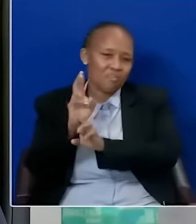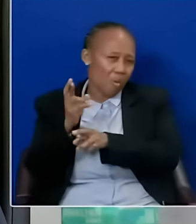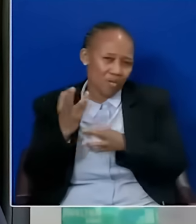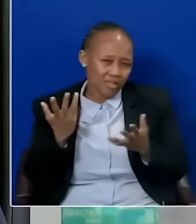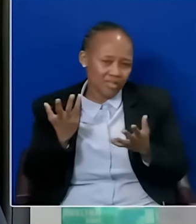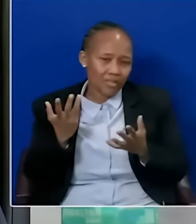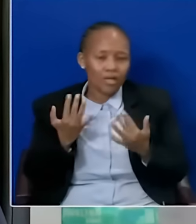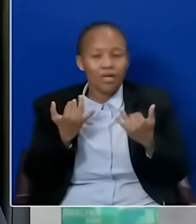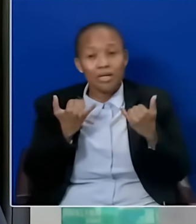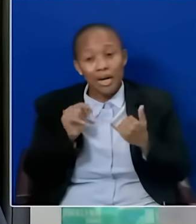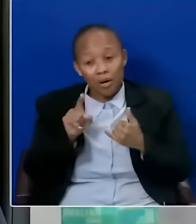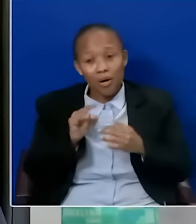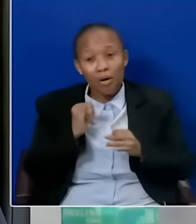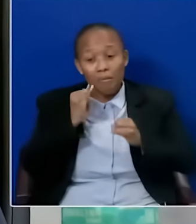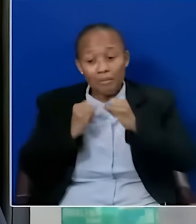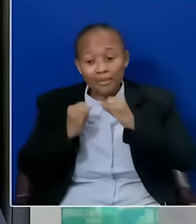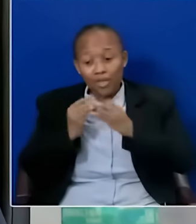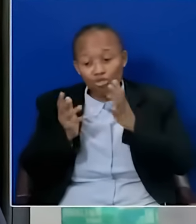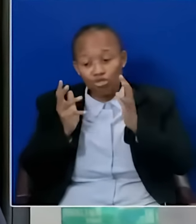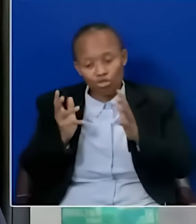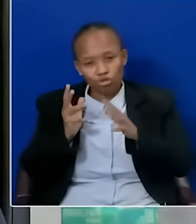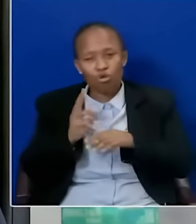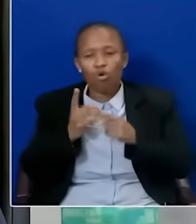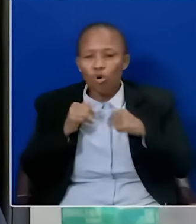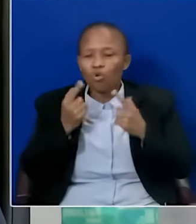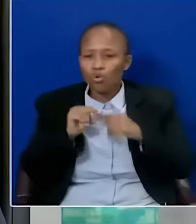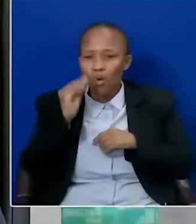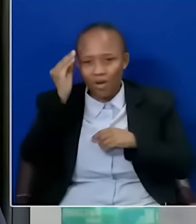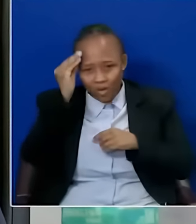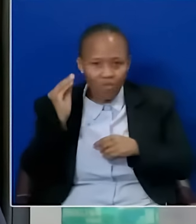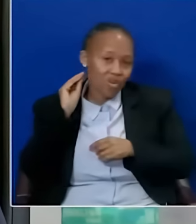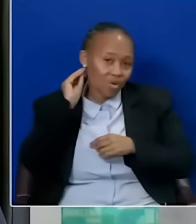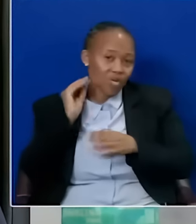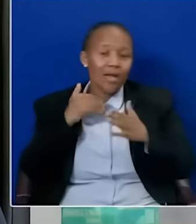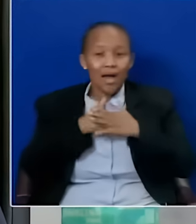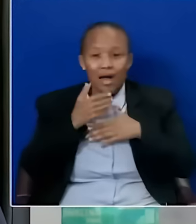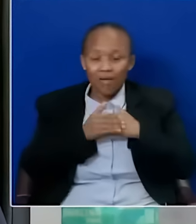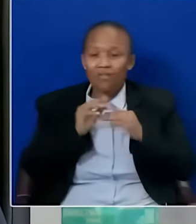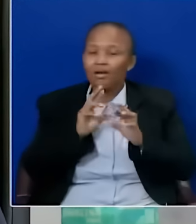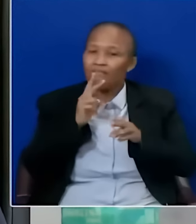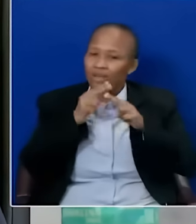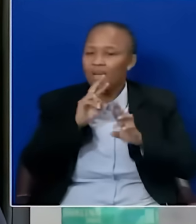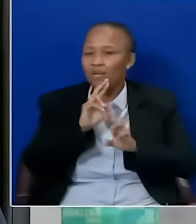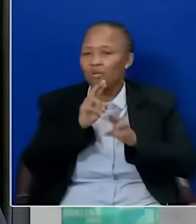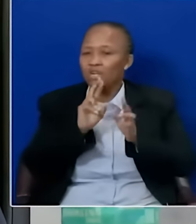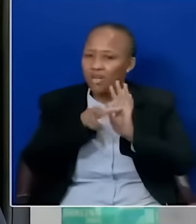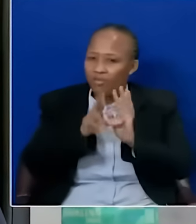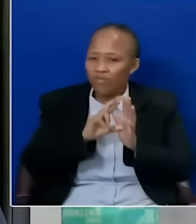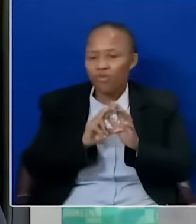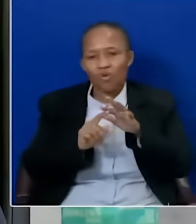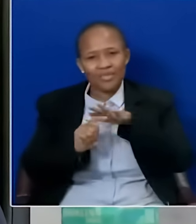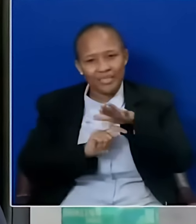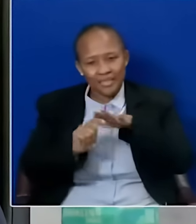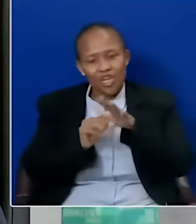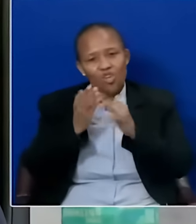noted after the final report has been reviewed and finalized, scanned through the ICDMS, made